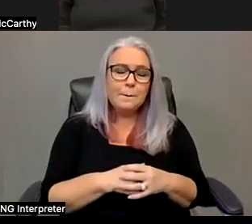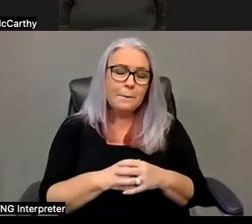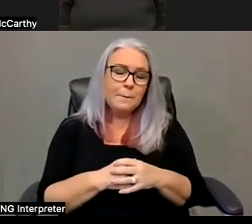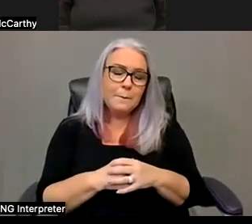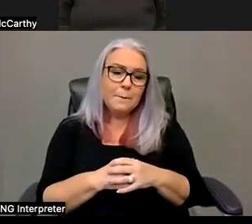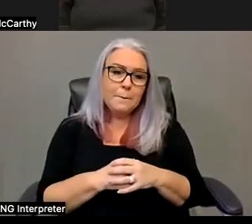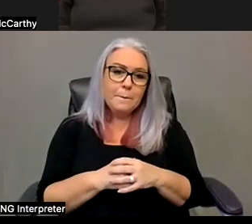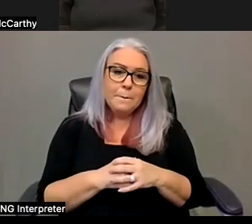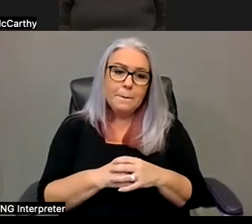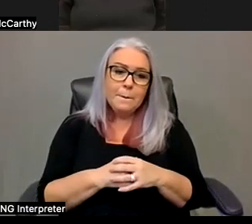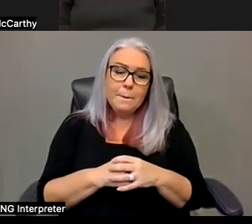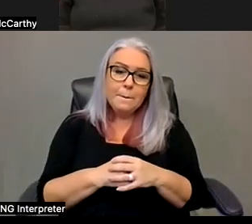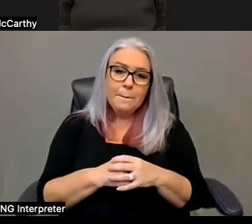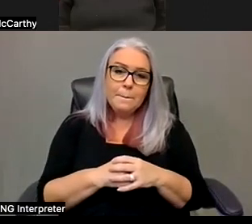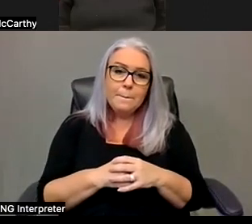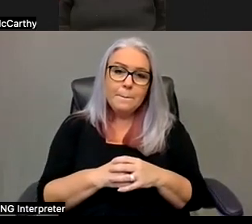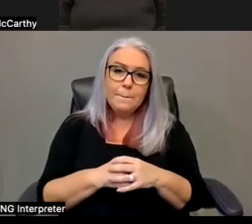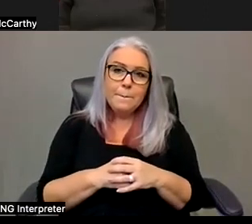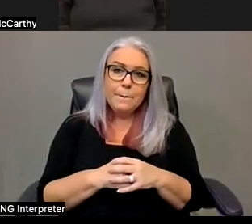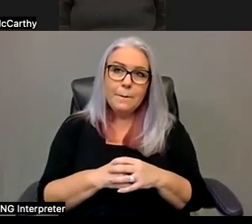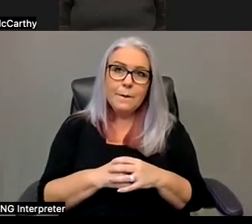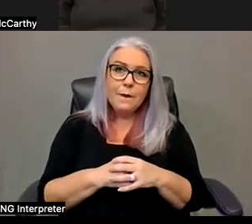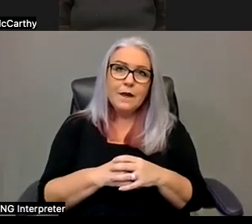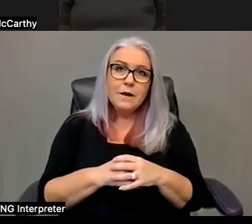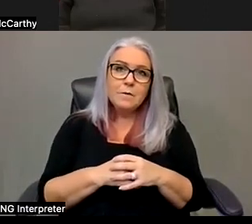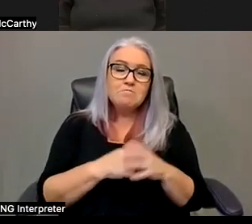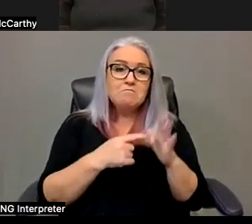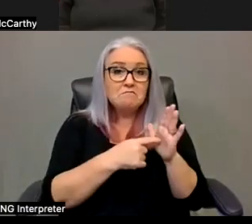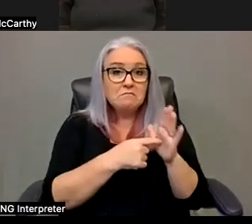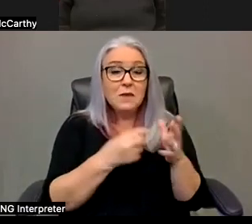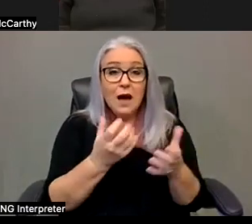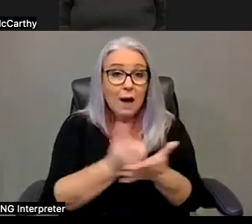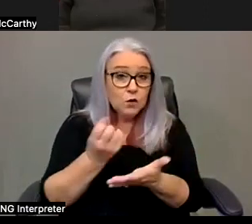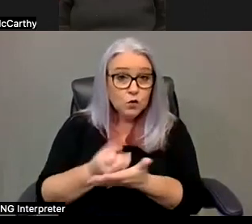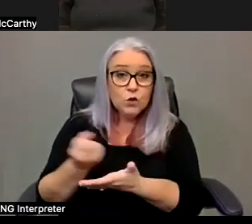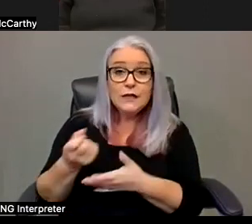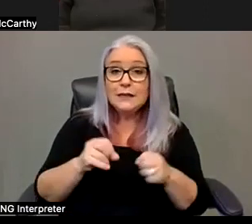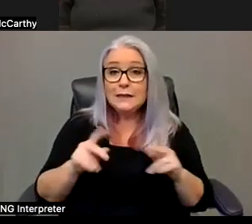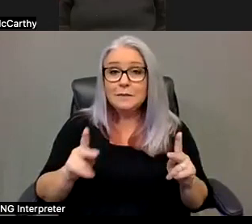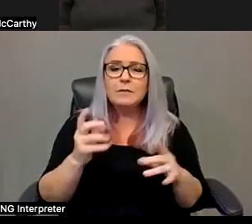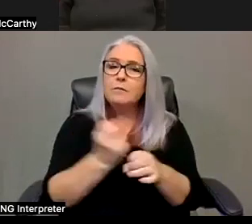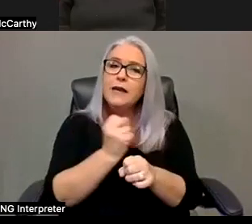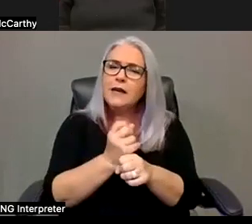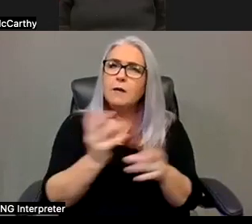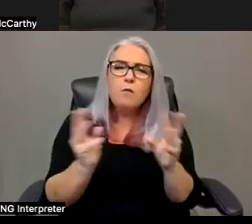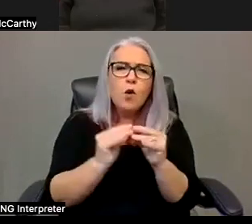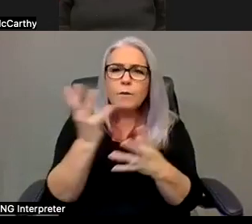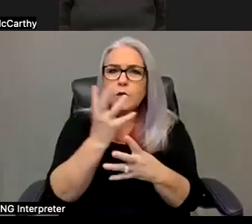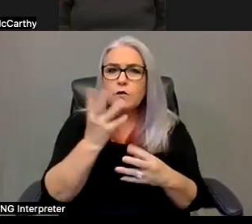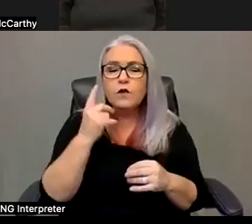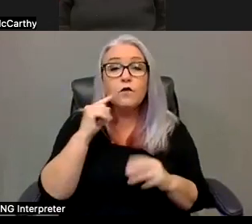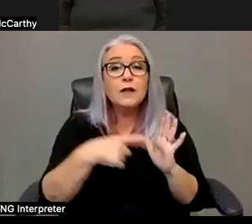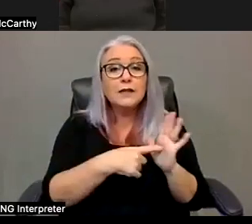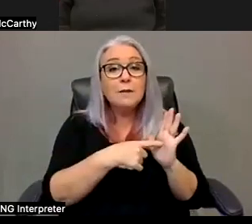In terms of opportunities, I think there are many, particularly around making it more beautiful. For example,